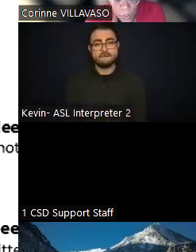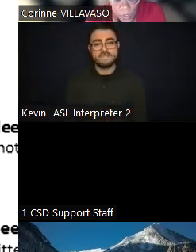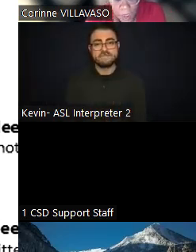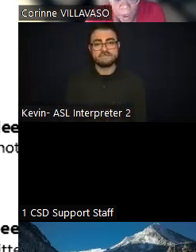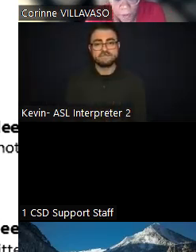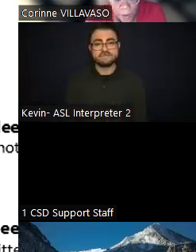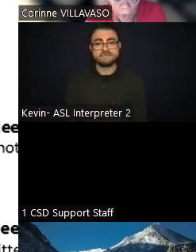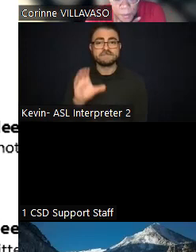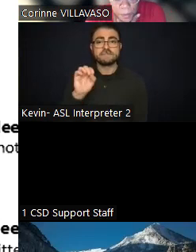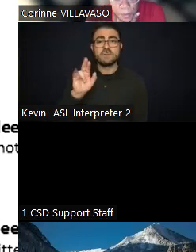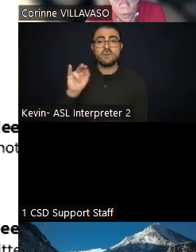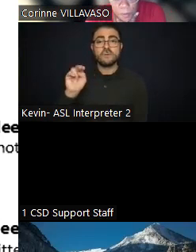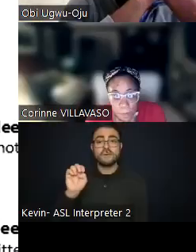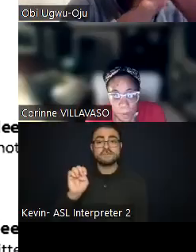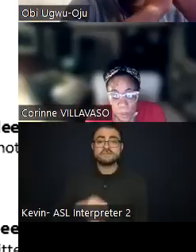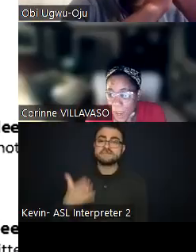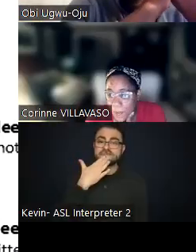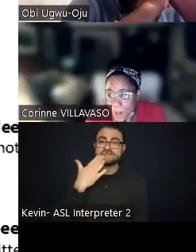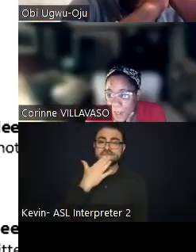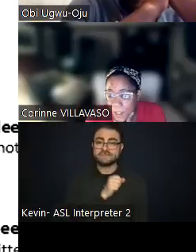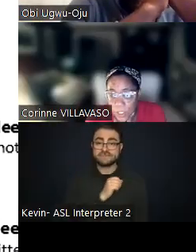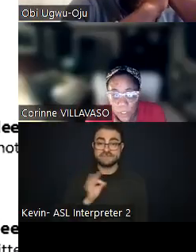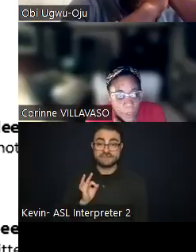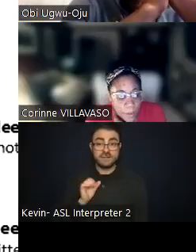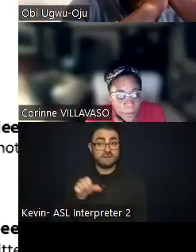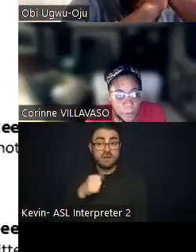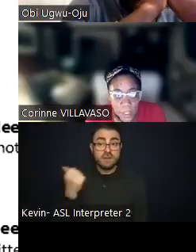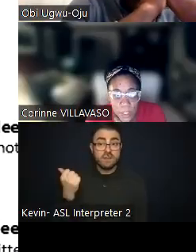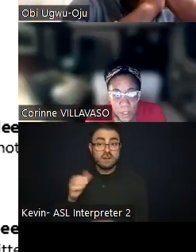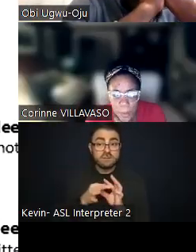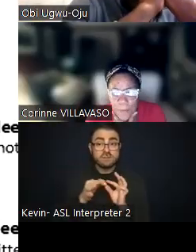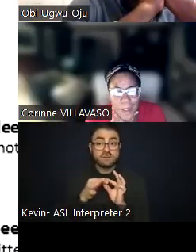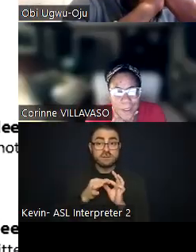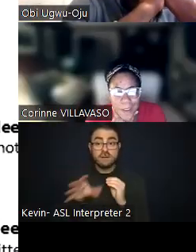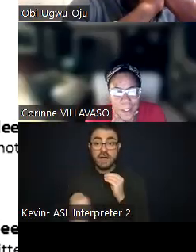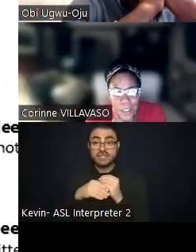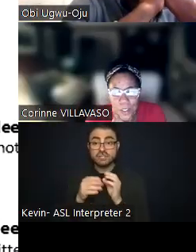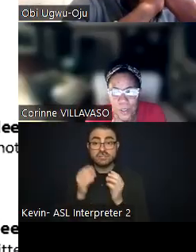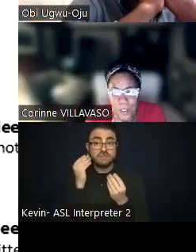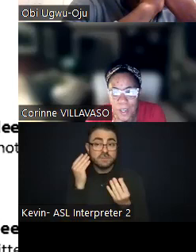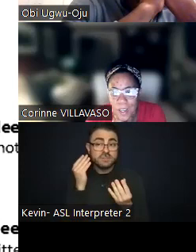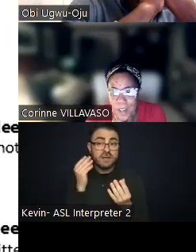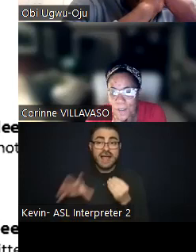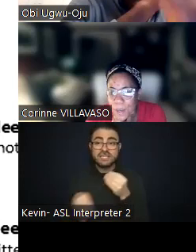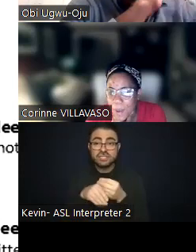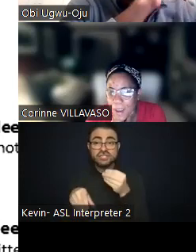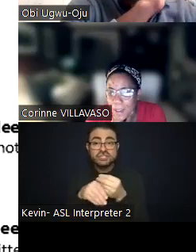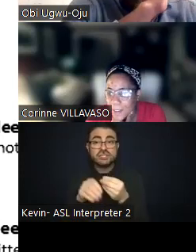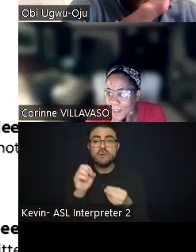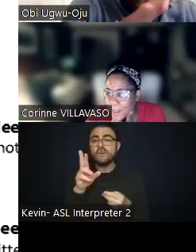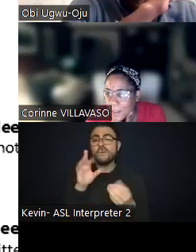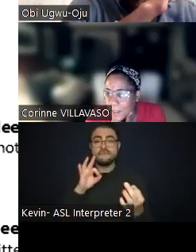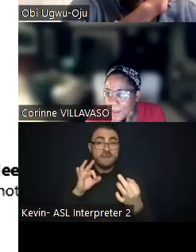Thank you, staff. Do we have any additional information? I mean, additions or